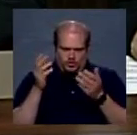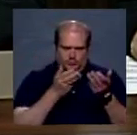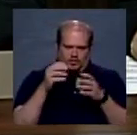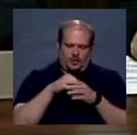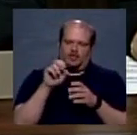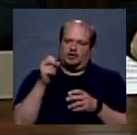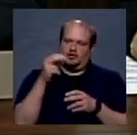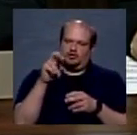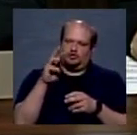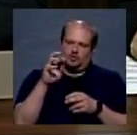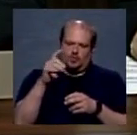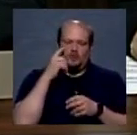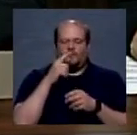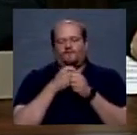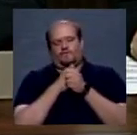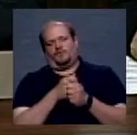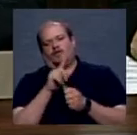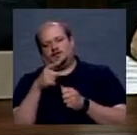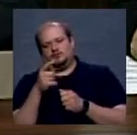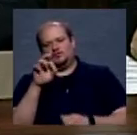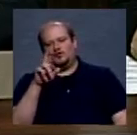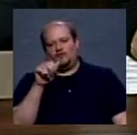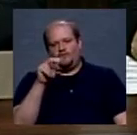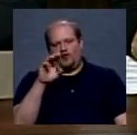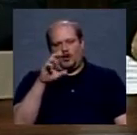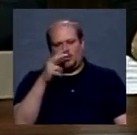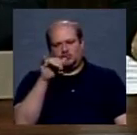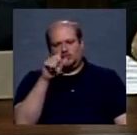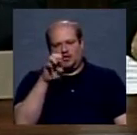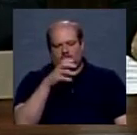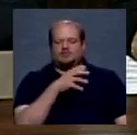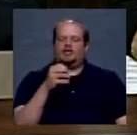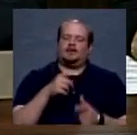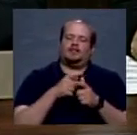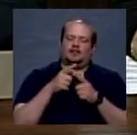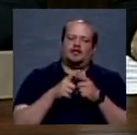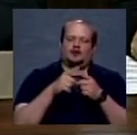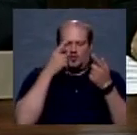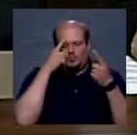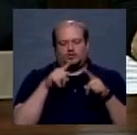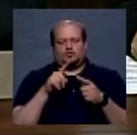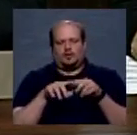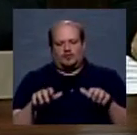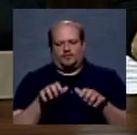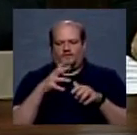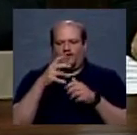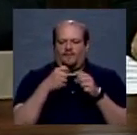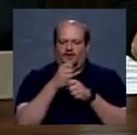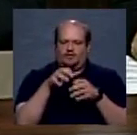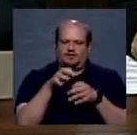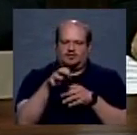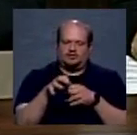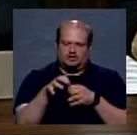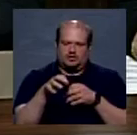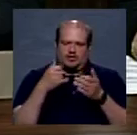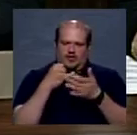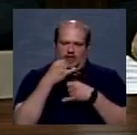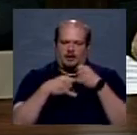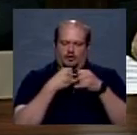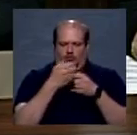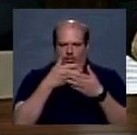in Sherwood pursuant to an exclusive franchise, and for other purposes, a resolution to authorize the execution of a 5-year extension of the interlocal